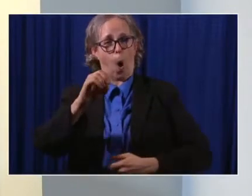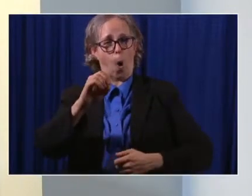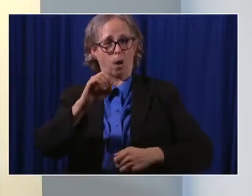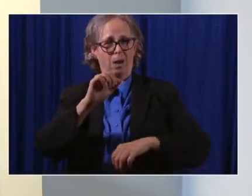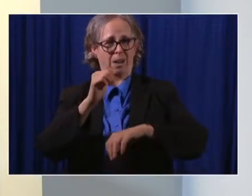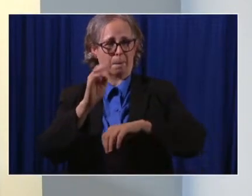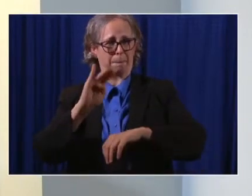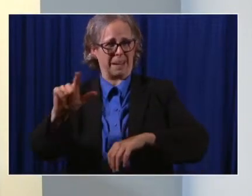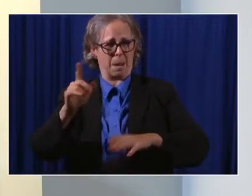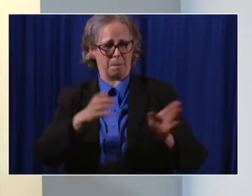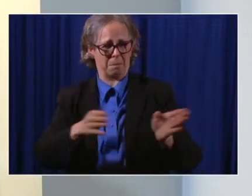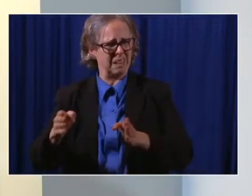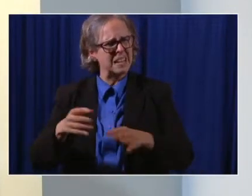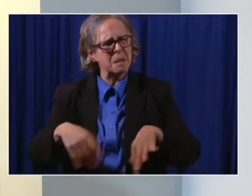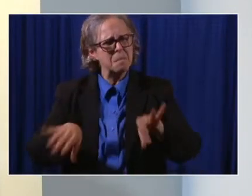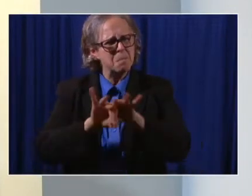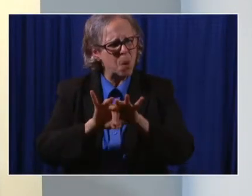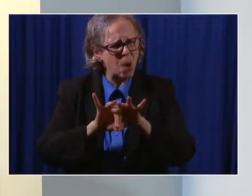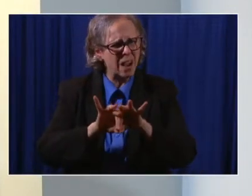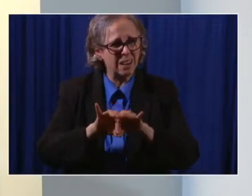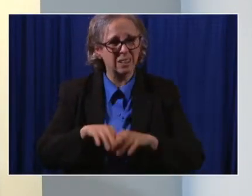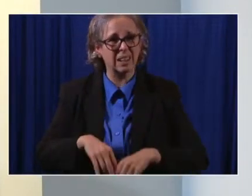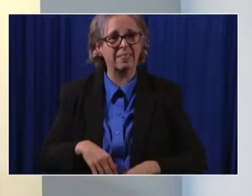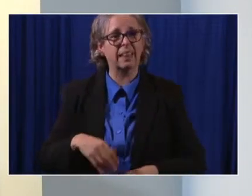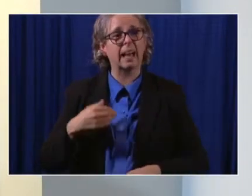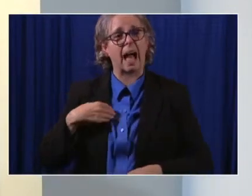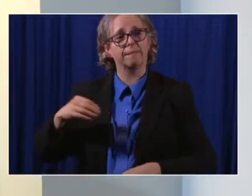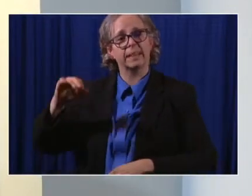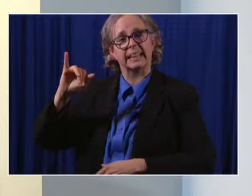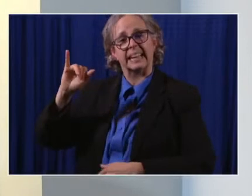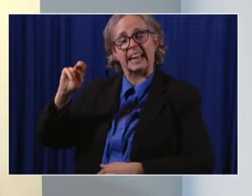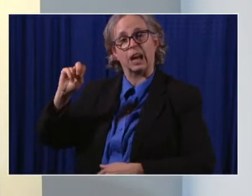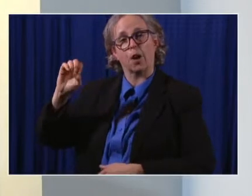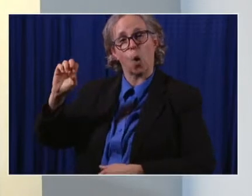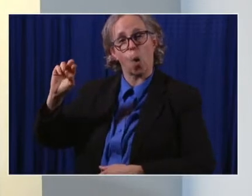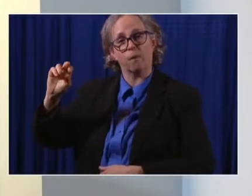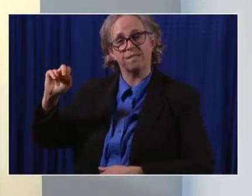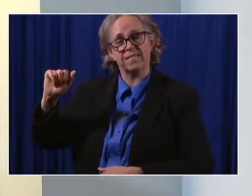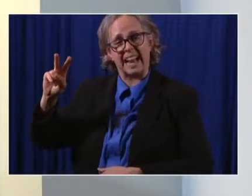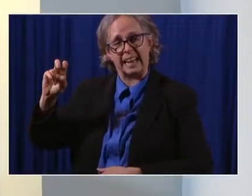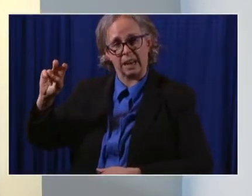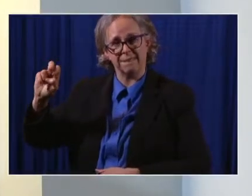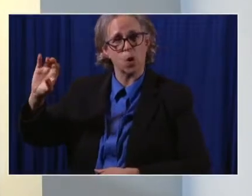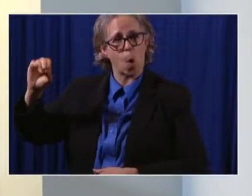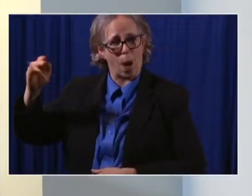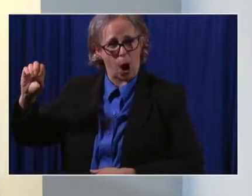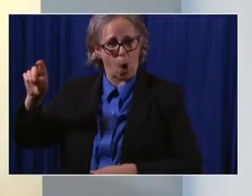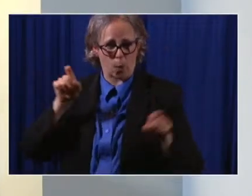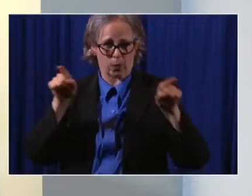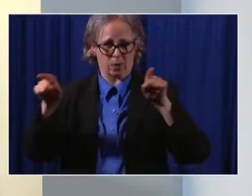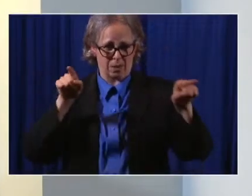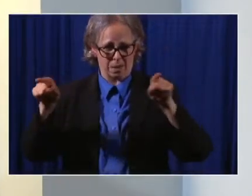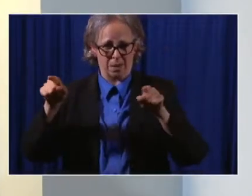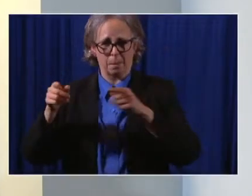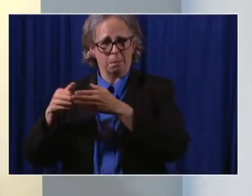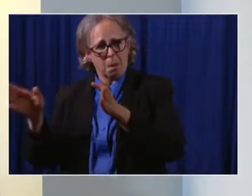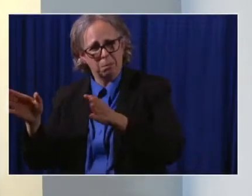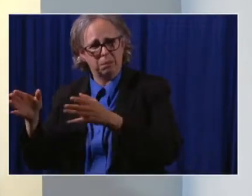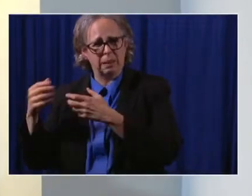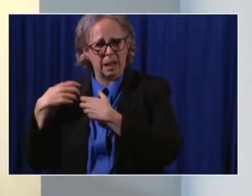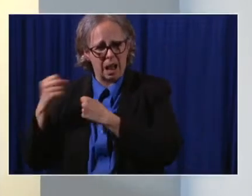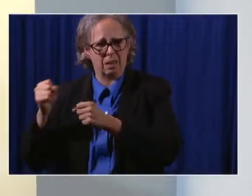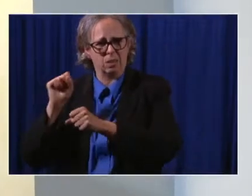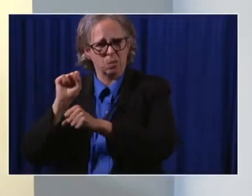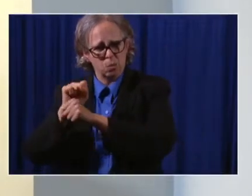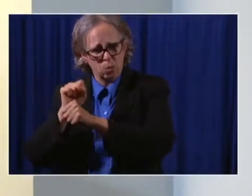Innovate Ohio team, the Department of Public Safety, and Department of Administrative Services have been working on one aspect of it that the governor mentioned